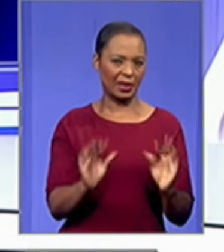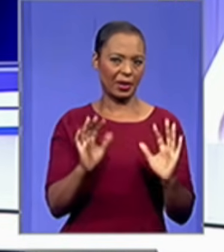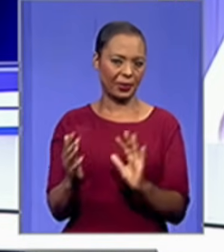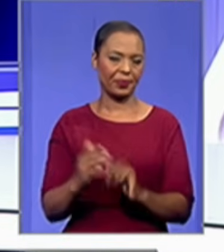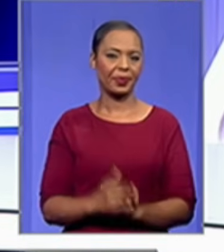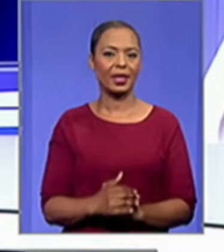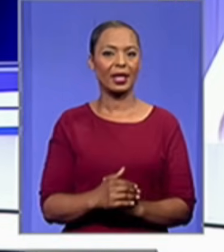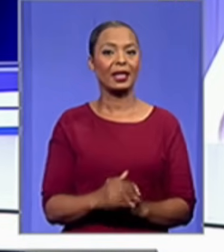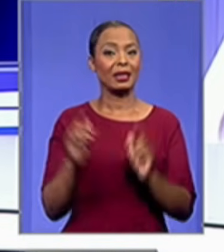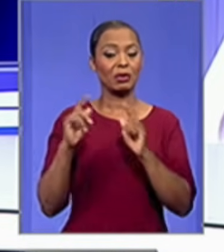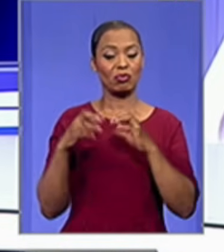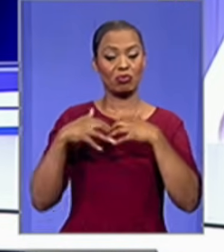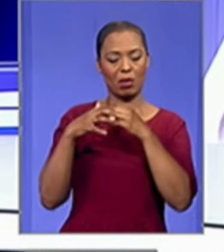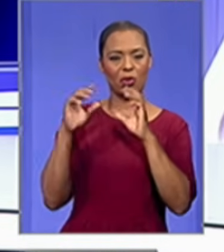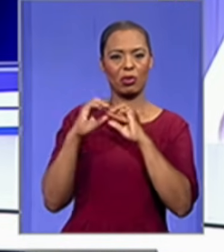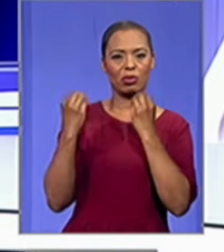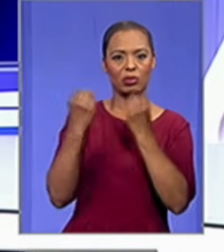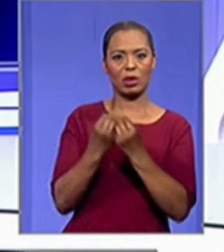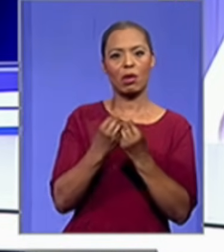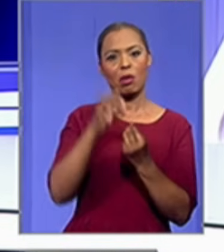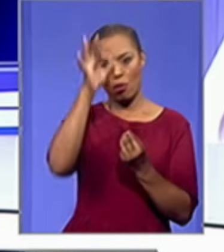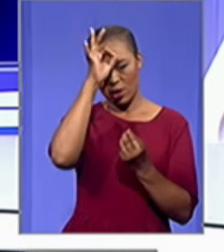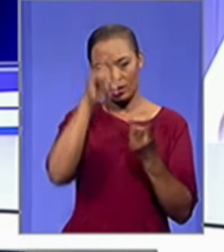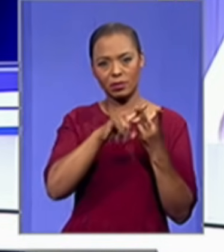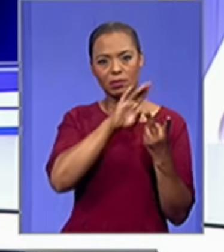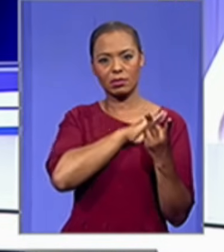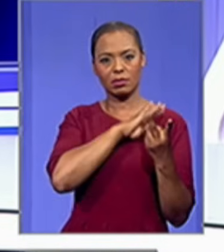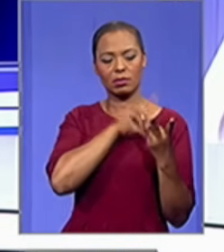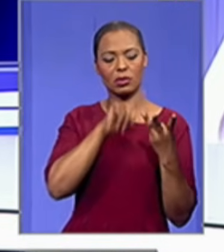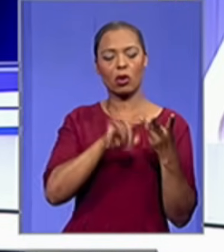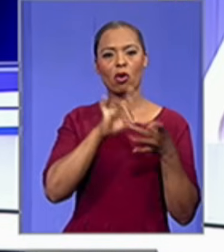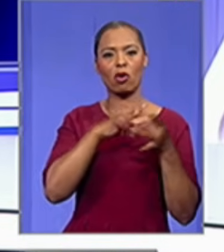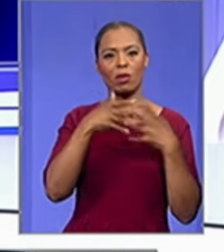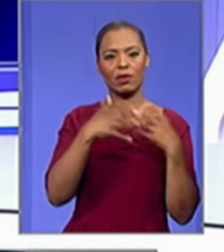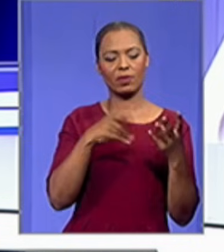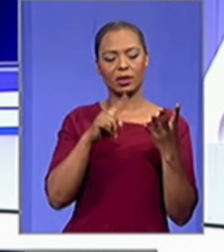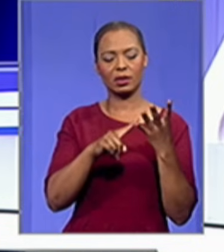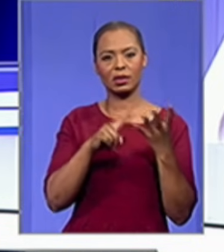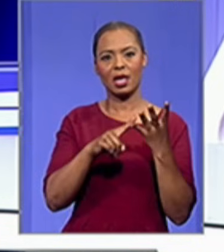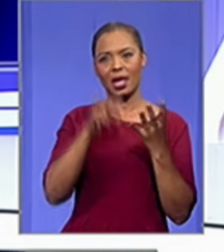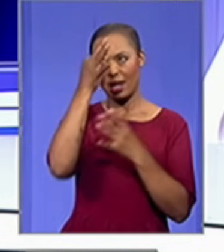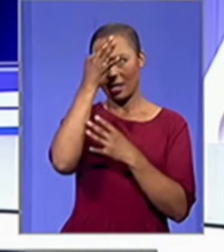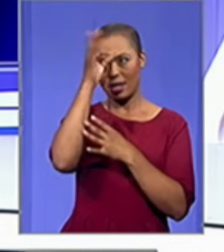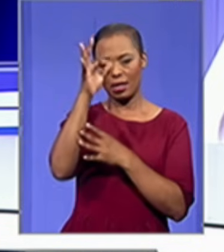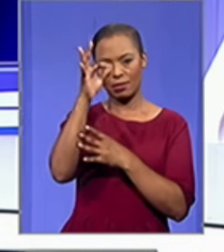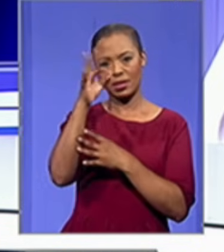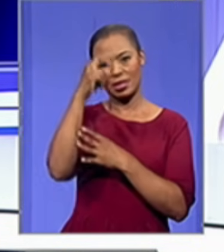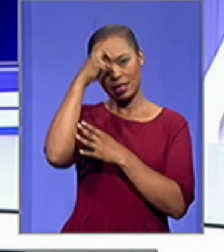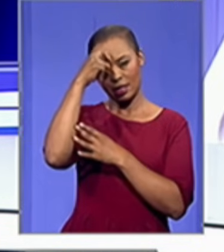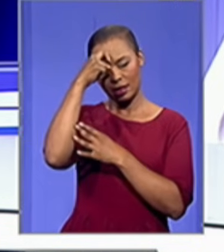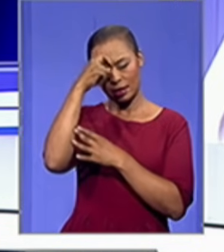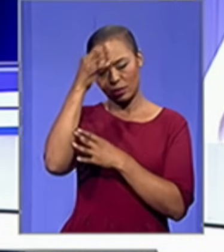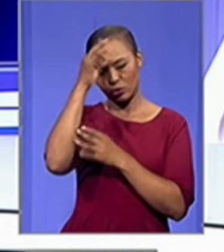akaretša maphodisa, masole, kgoro ya merero ya selegae le kgoro ya tšhireletšo ya mmušo.